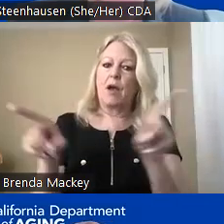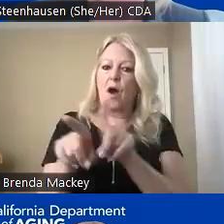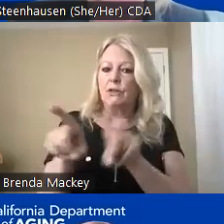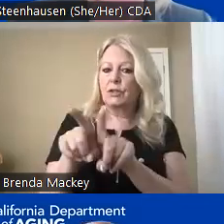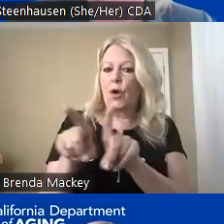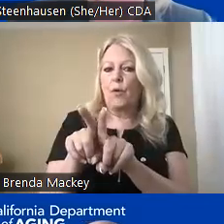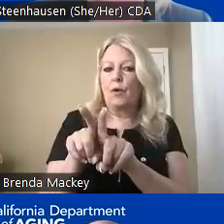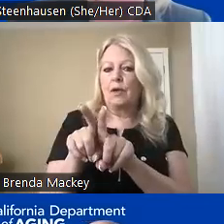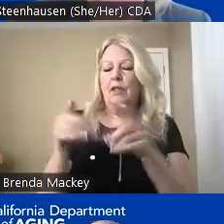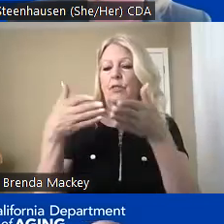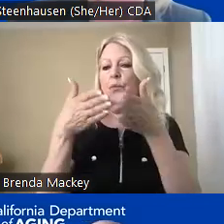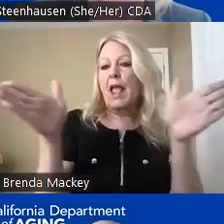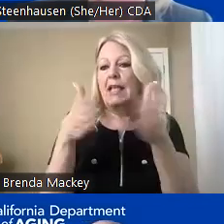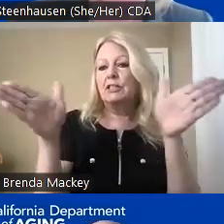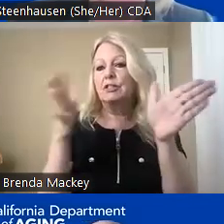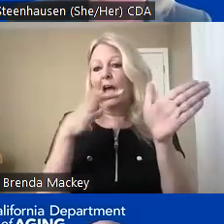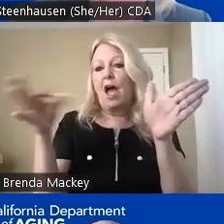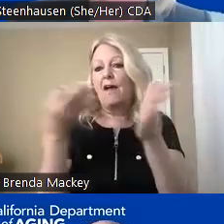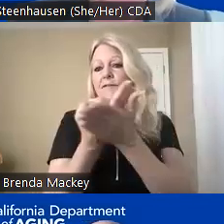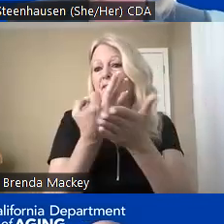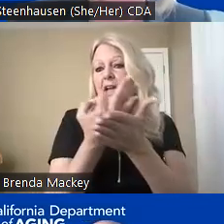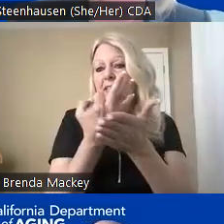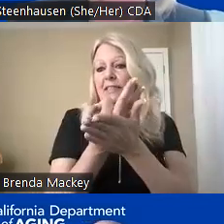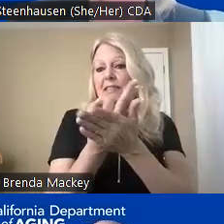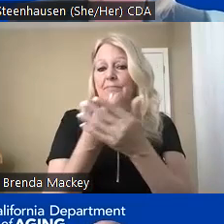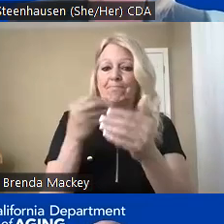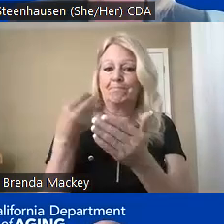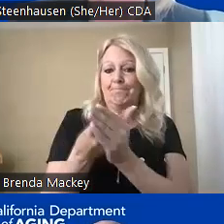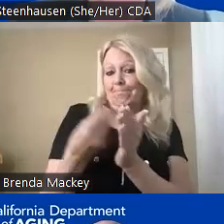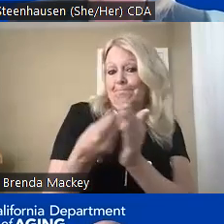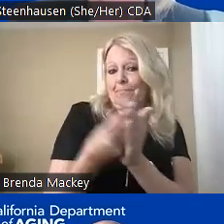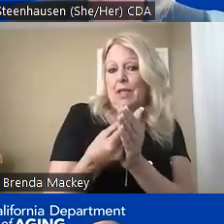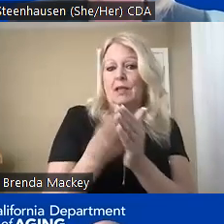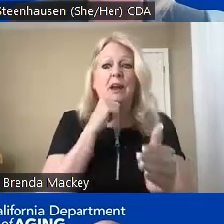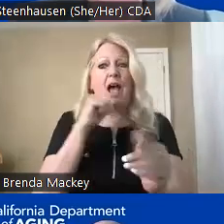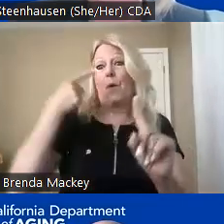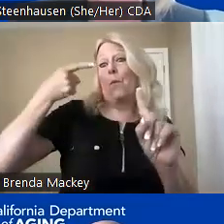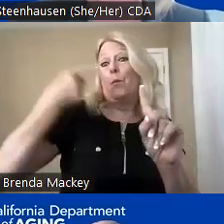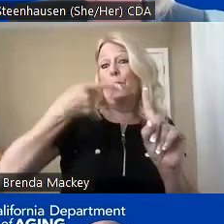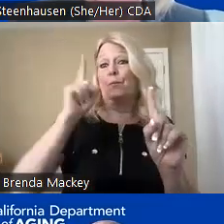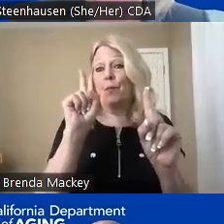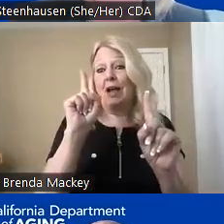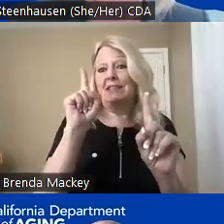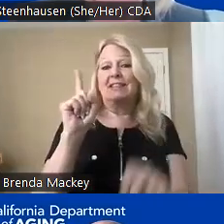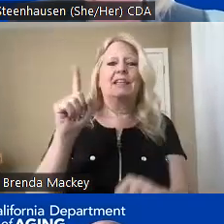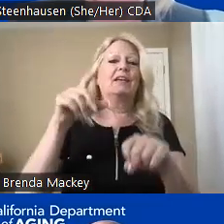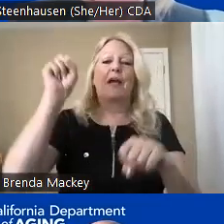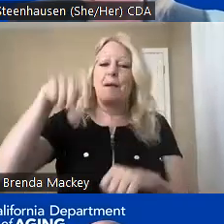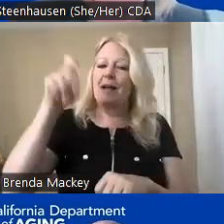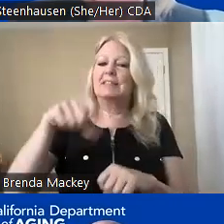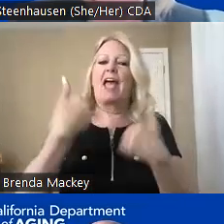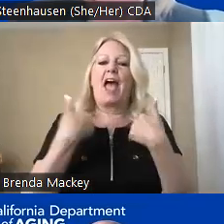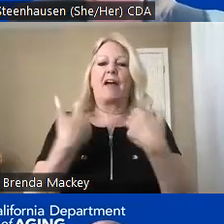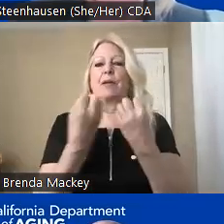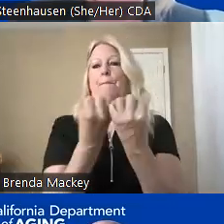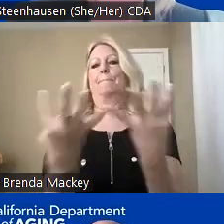might be available. And I think that what we're learning more and more is that there's not one silver bullet. We have to have a multi-pronged pathway across